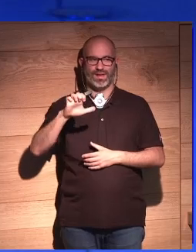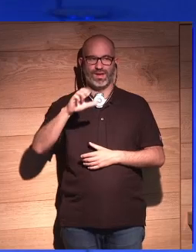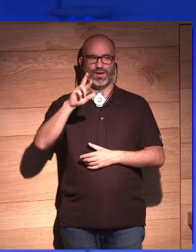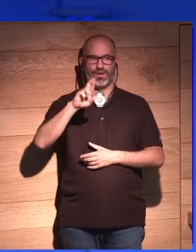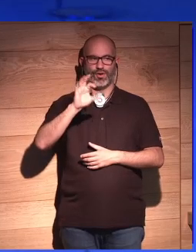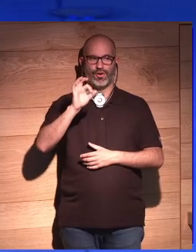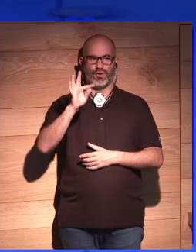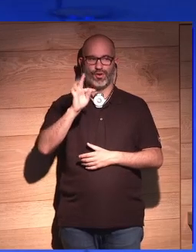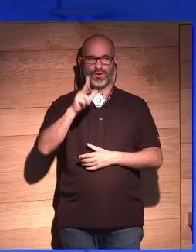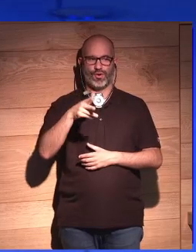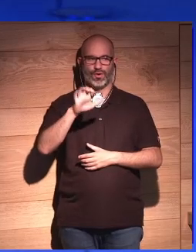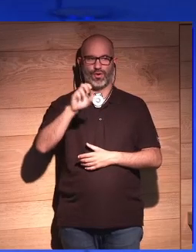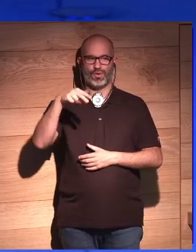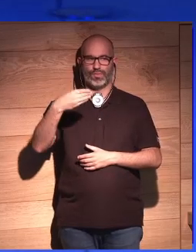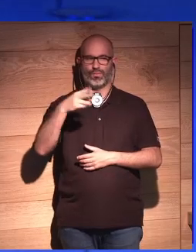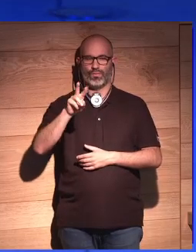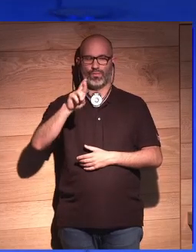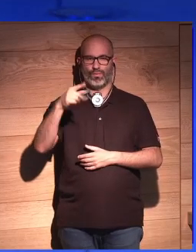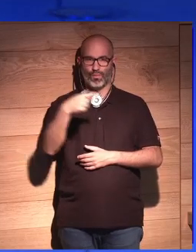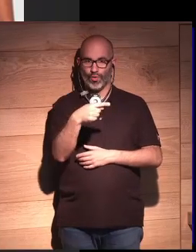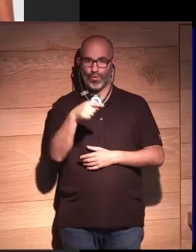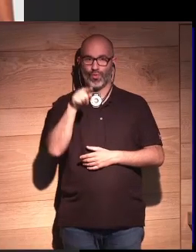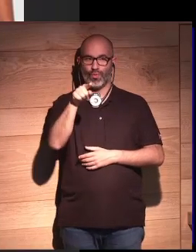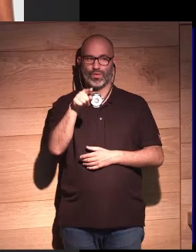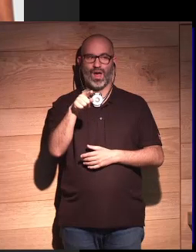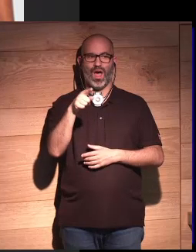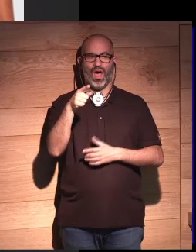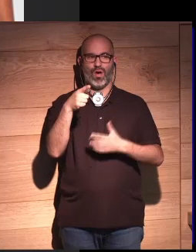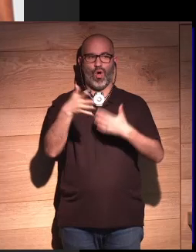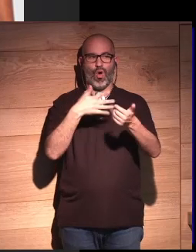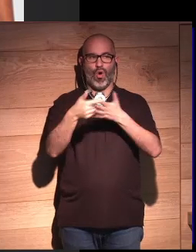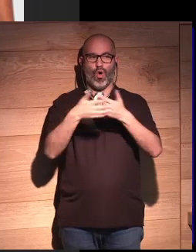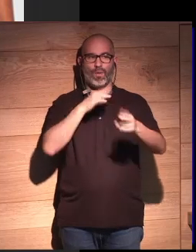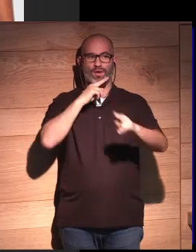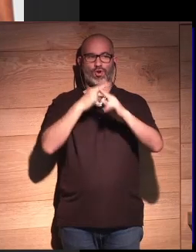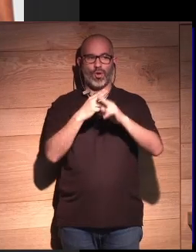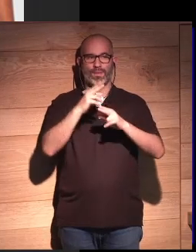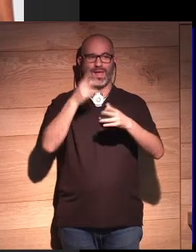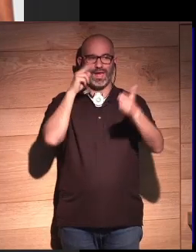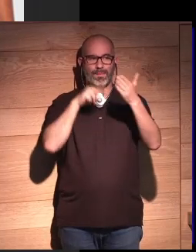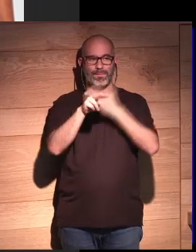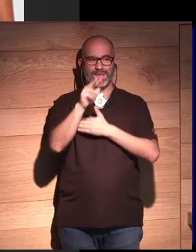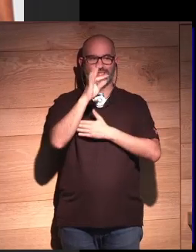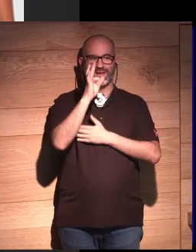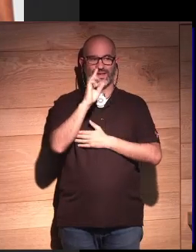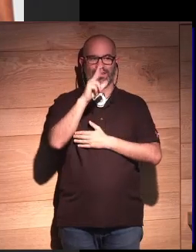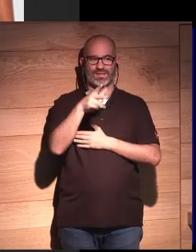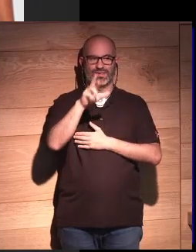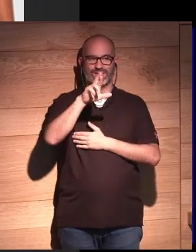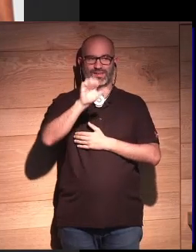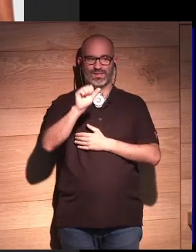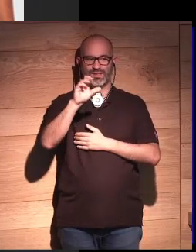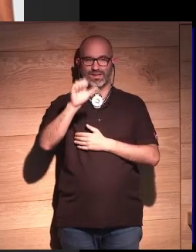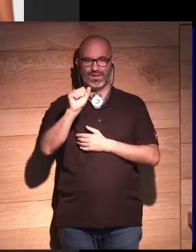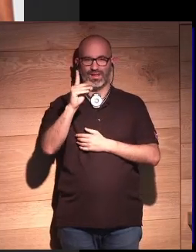in Second Life. They had built a sweatshop in Second Life where people not in Park City were in there creating